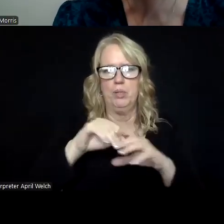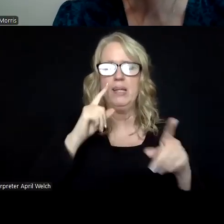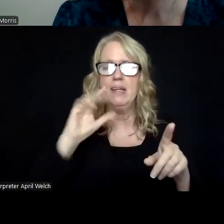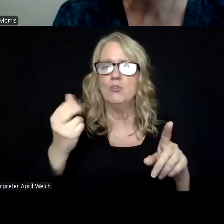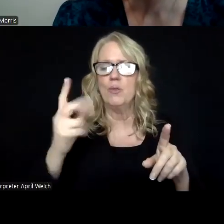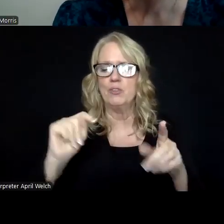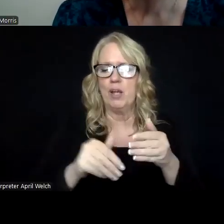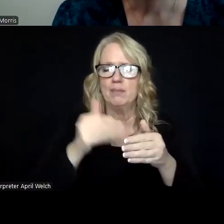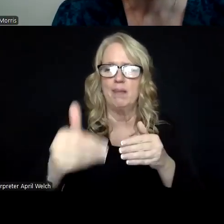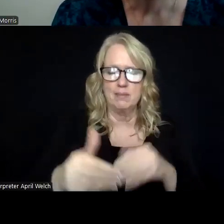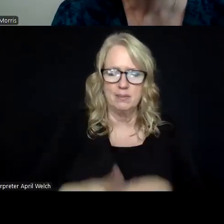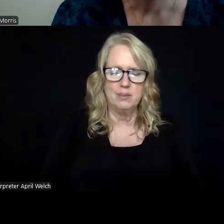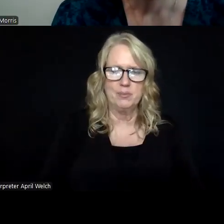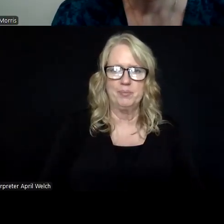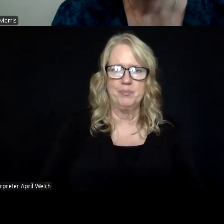slide.